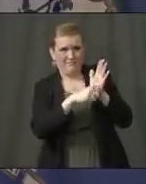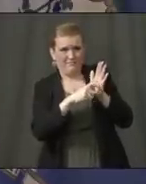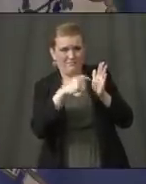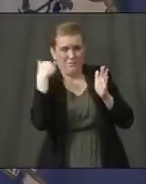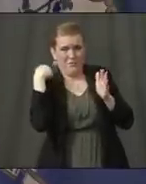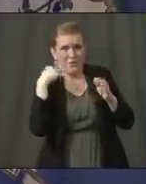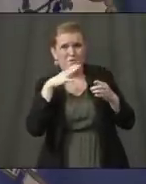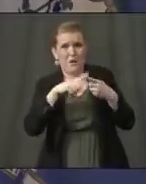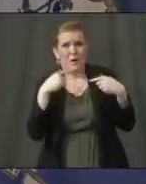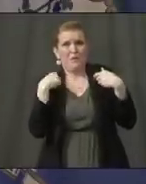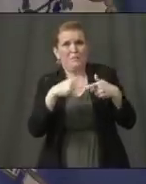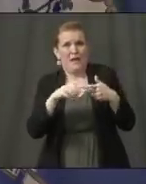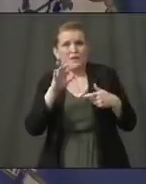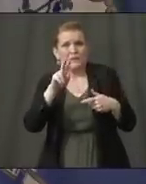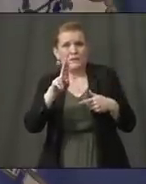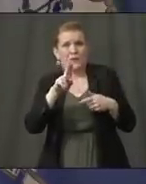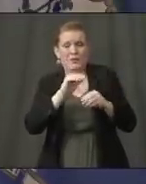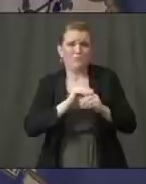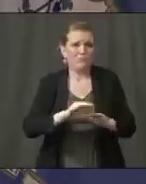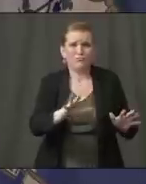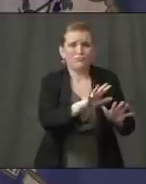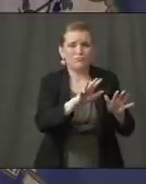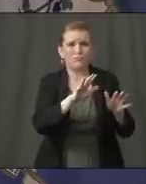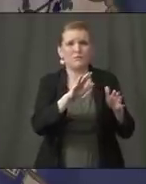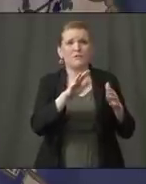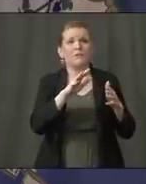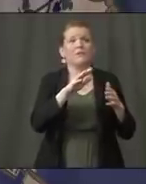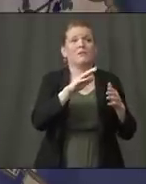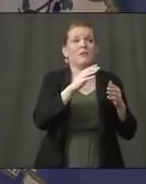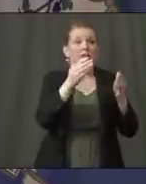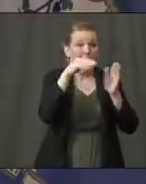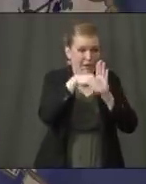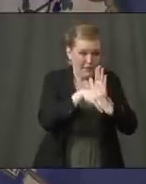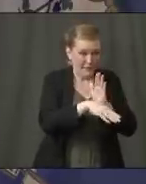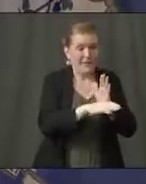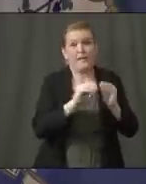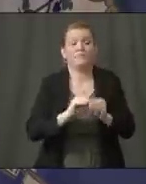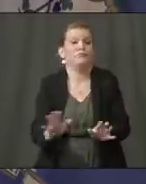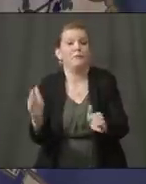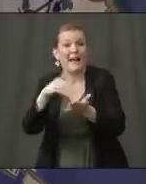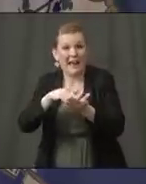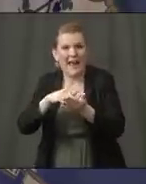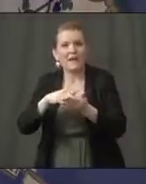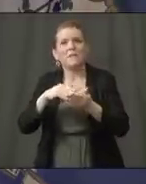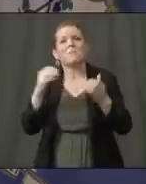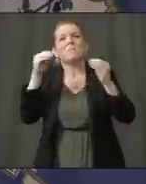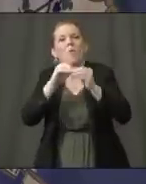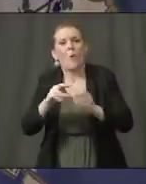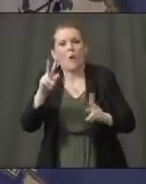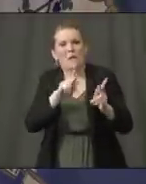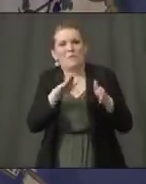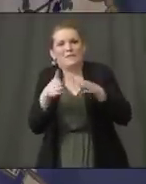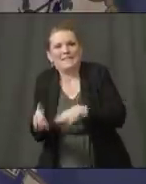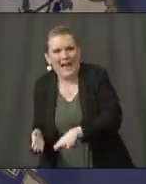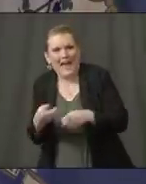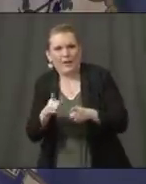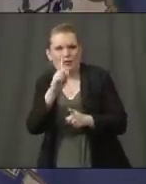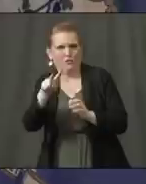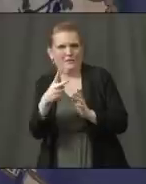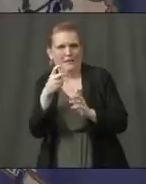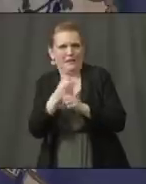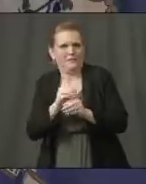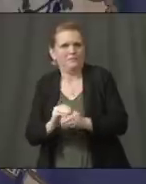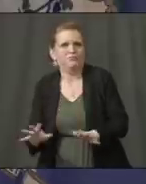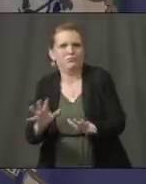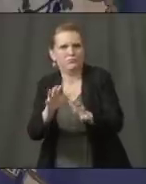the pandemic than in the first wave. So I think nothing would be tougher on the economic confidence than if we ended up with a